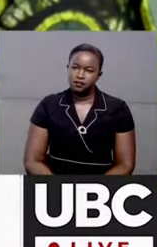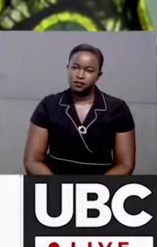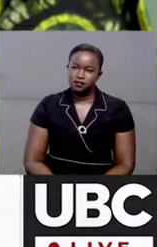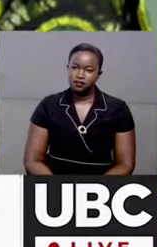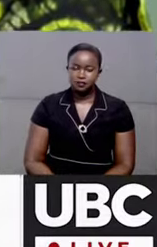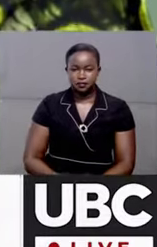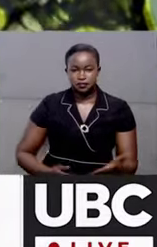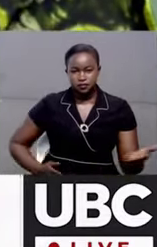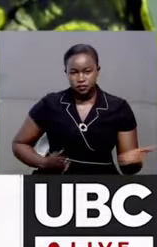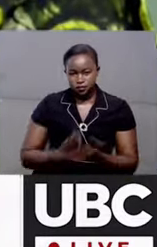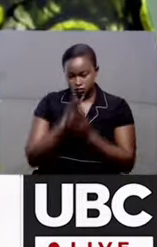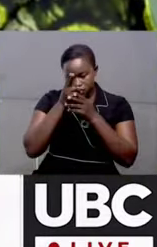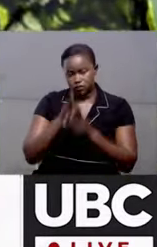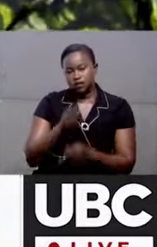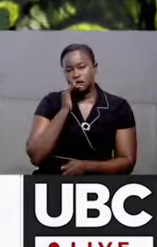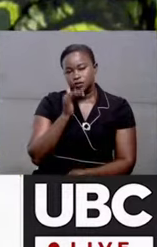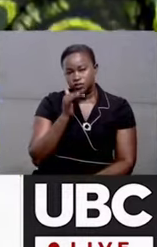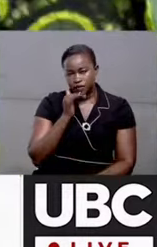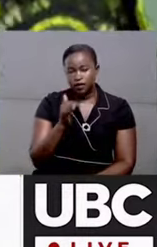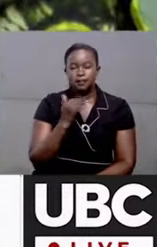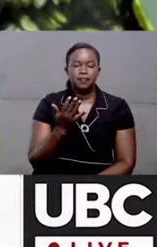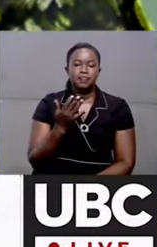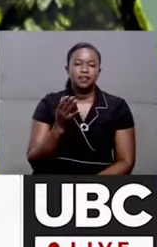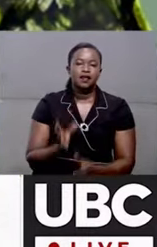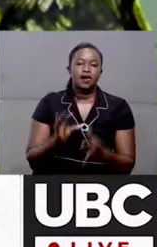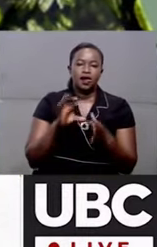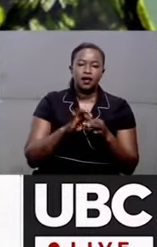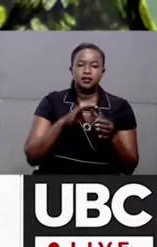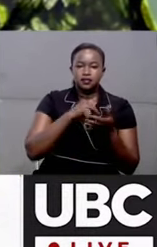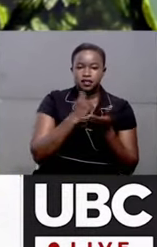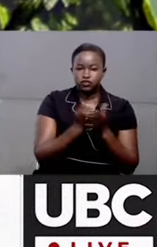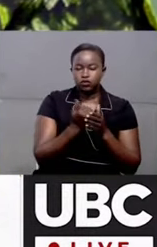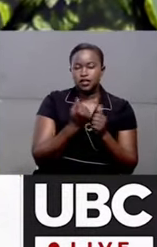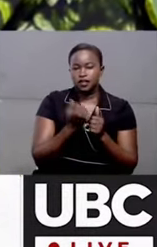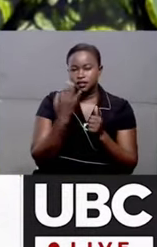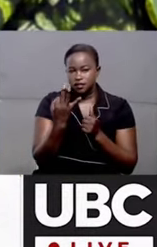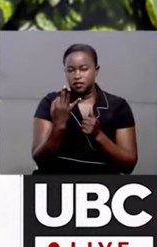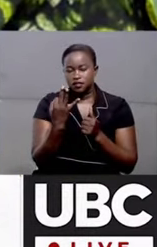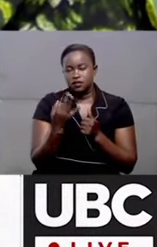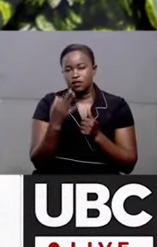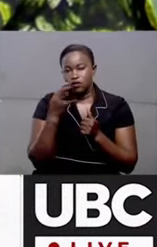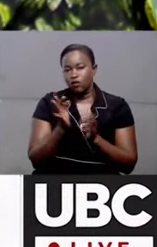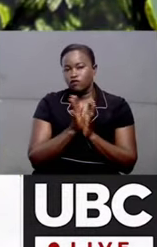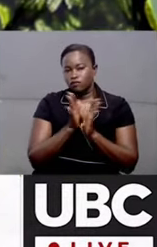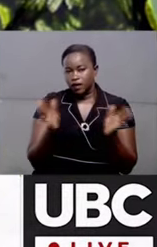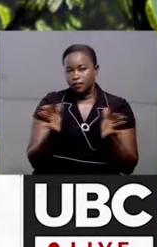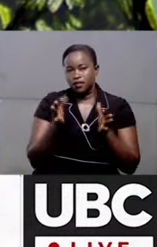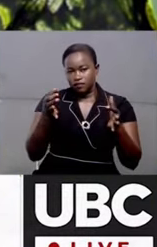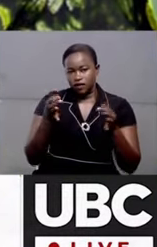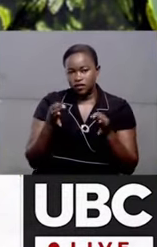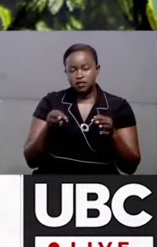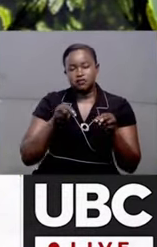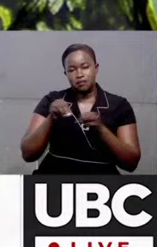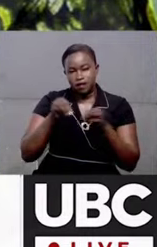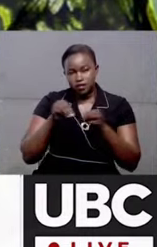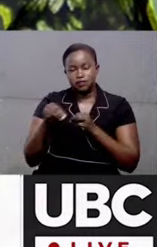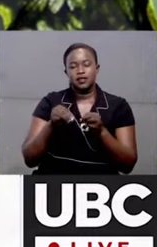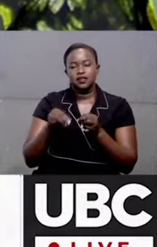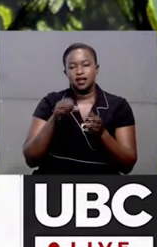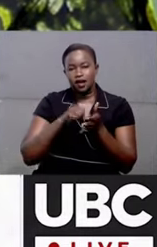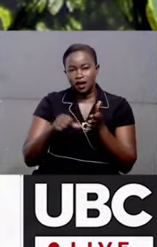Right Honorable Speaker, in accordance with Section 13 of the Public Finance Management